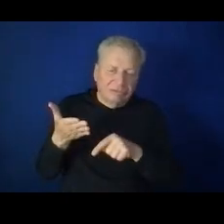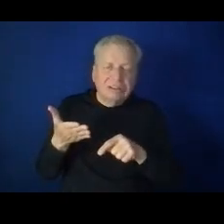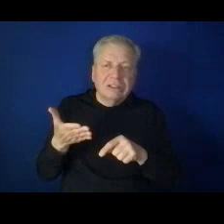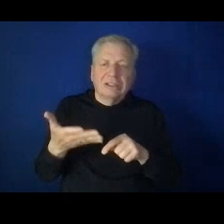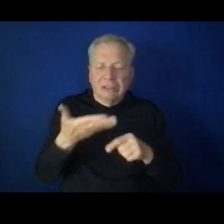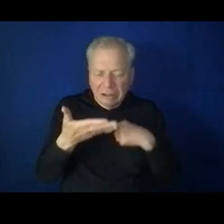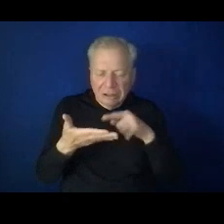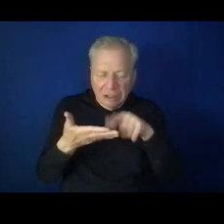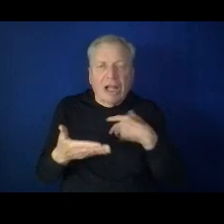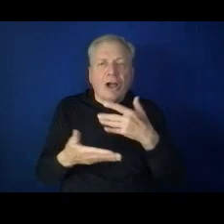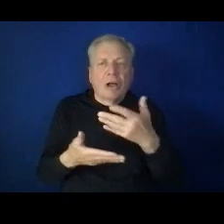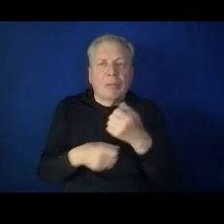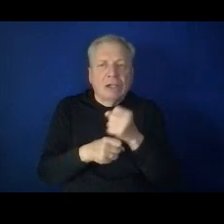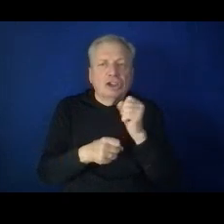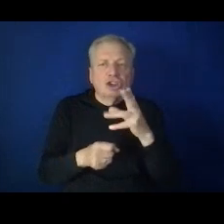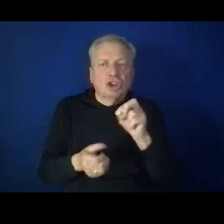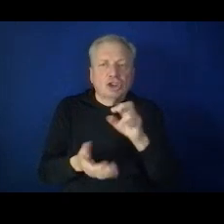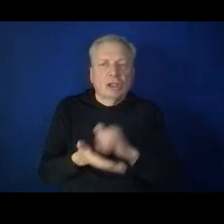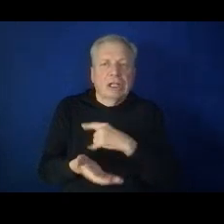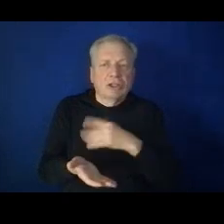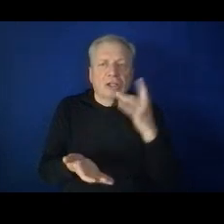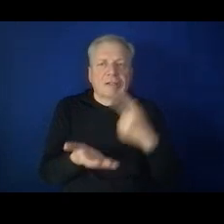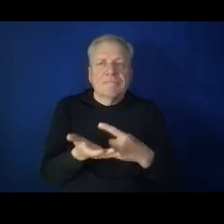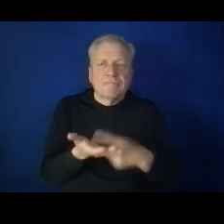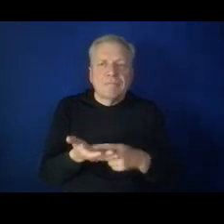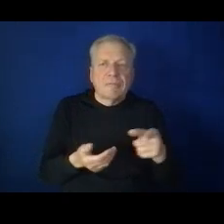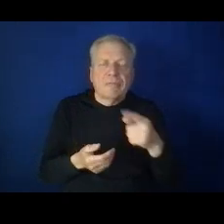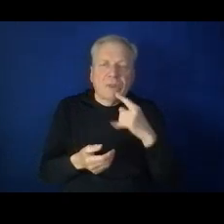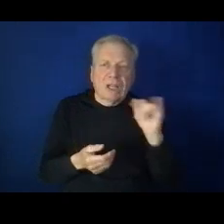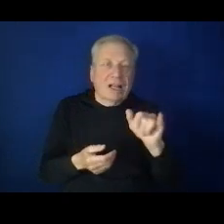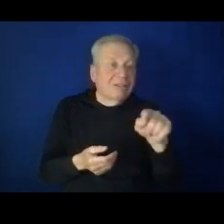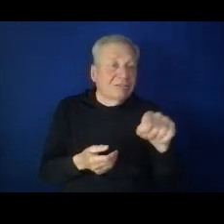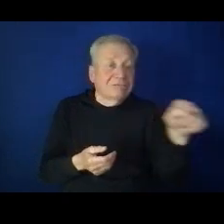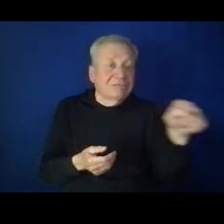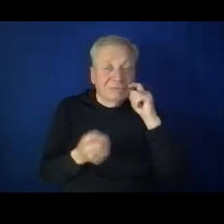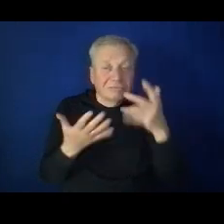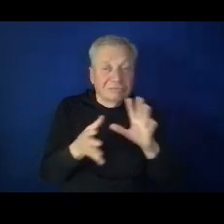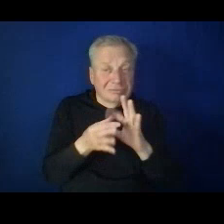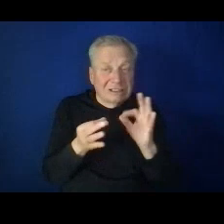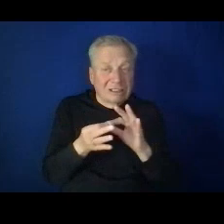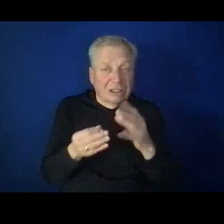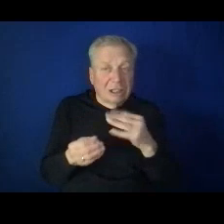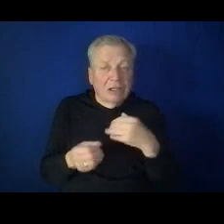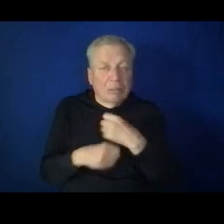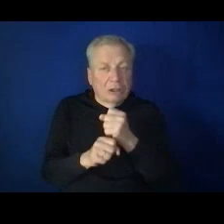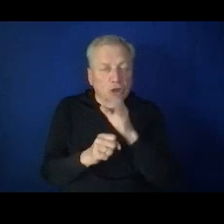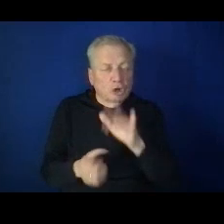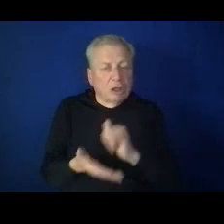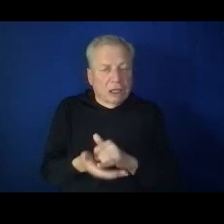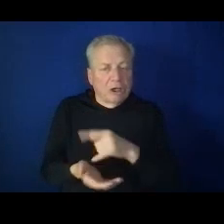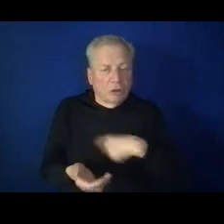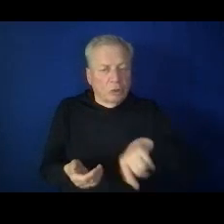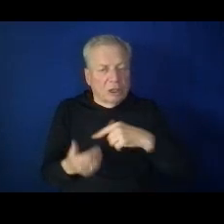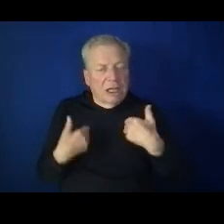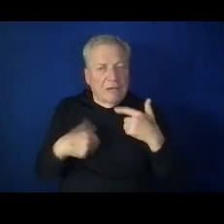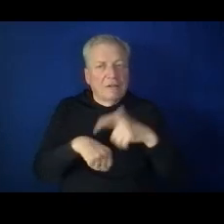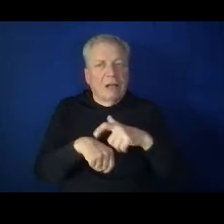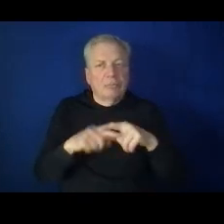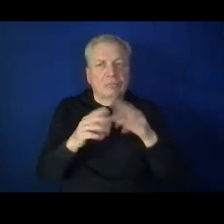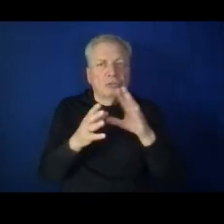want to make sure we touch on some of that, like Firehole Lake Drive, for instance. And so I want to make sure there's time there. So I feel like time might be